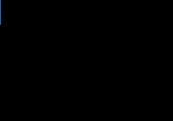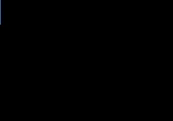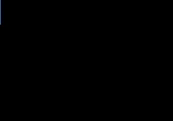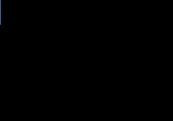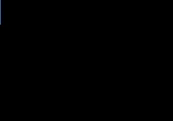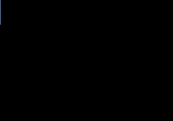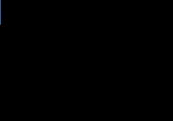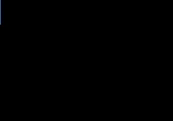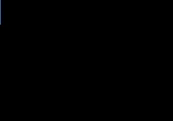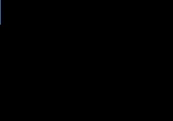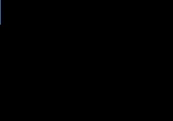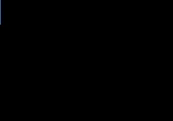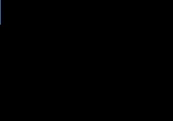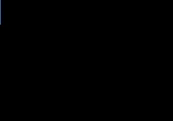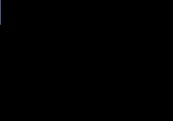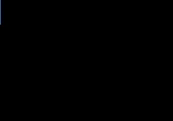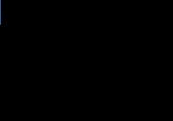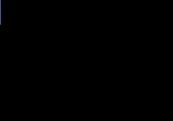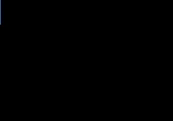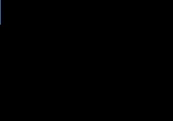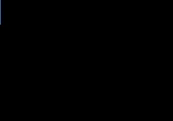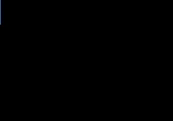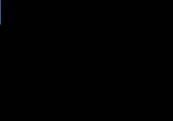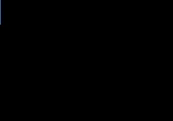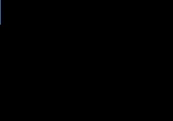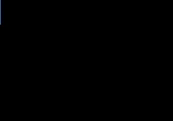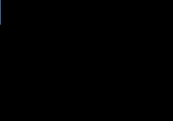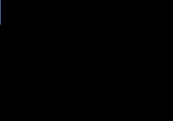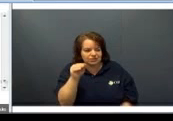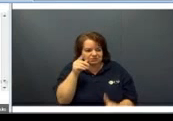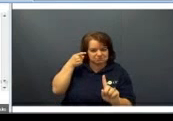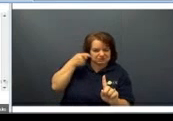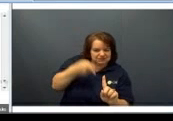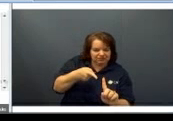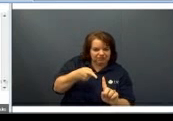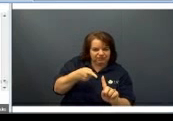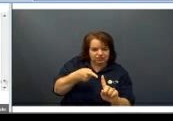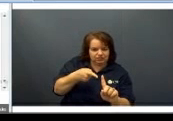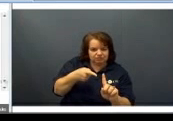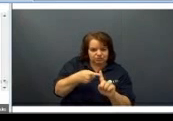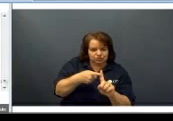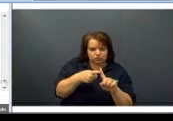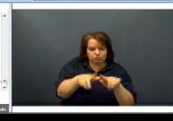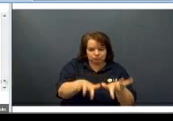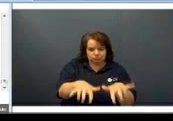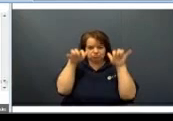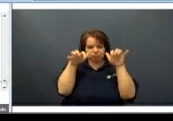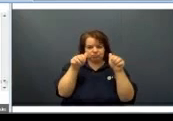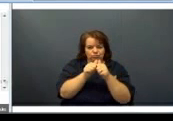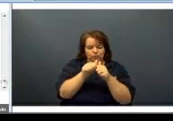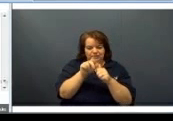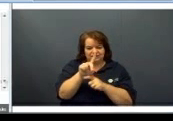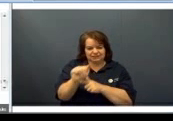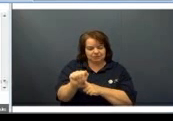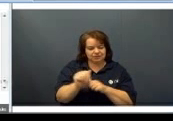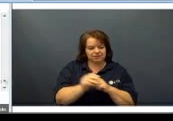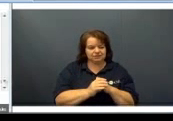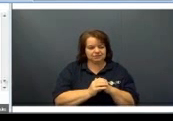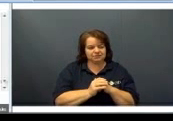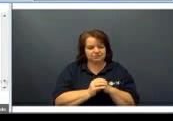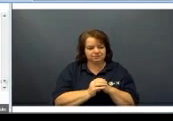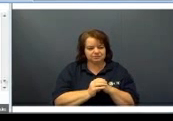23% don't know what level you provide. And only 12% specifically target individuals